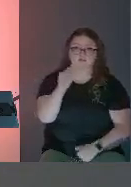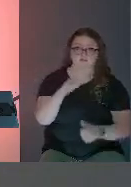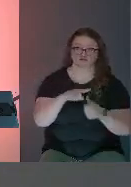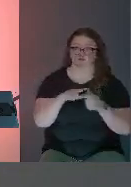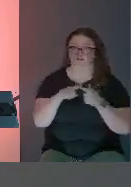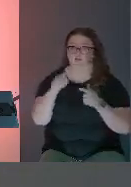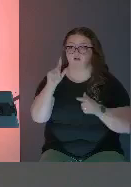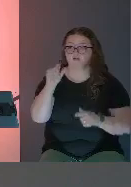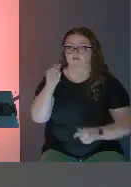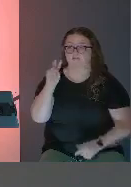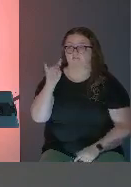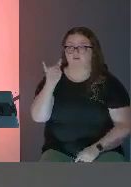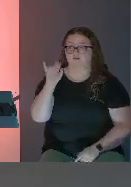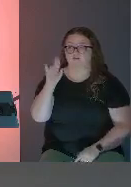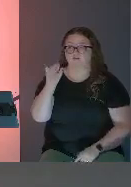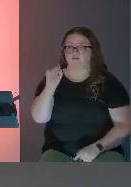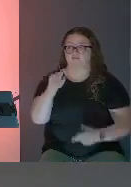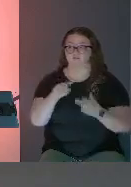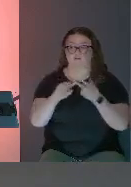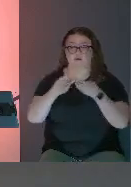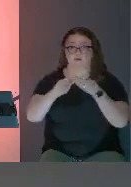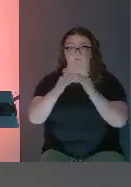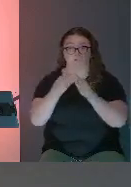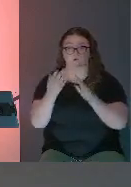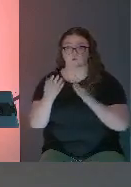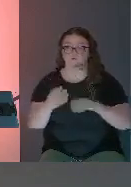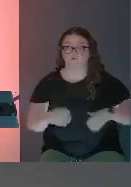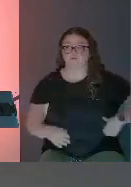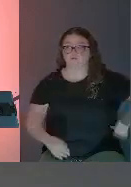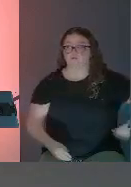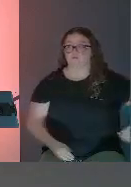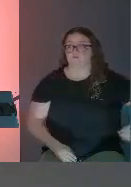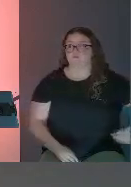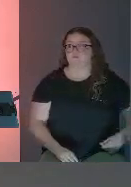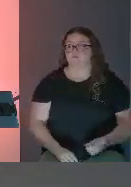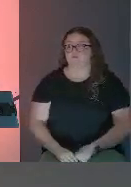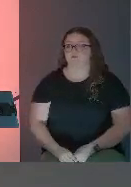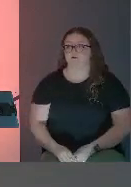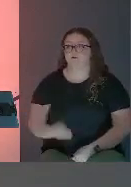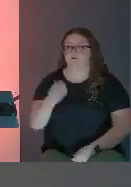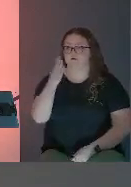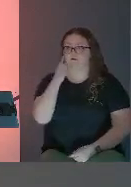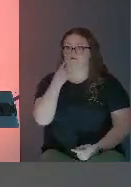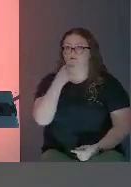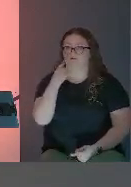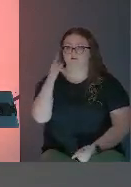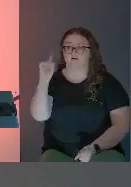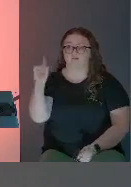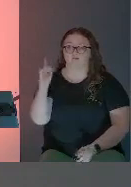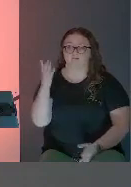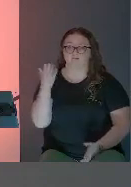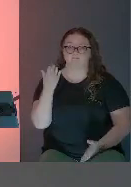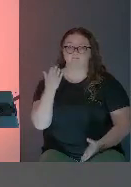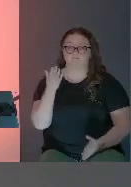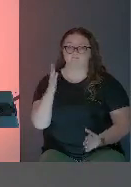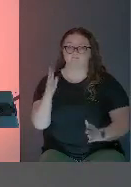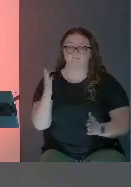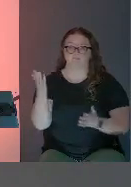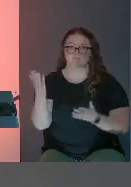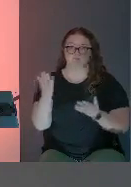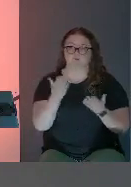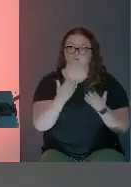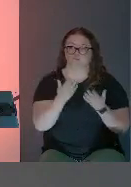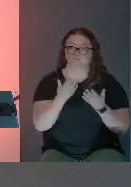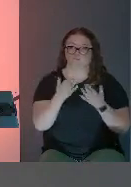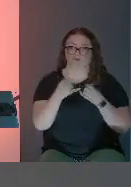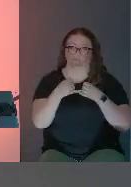Deuteronomy, God finally takes them to the cusp. He finally takes them to the border of